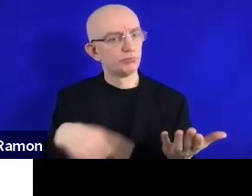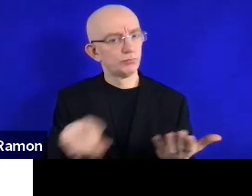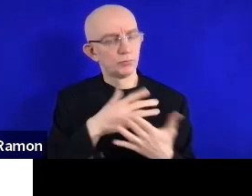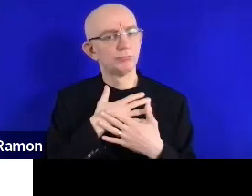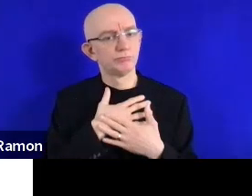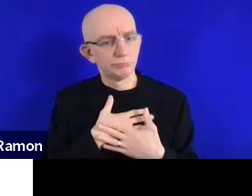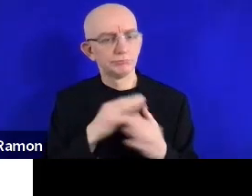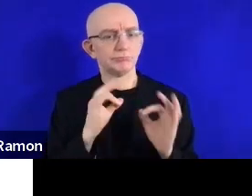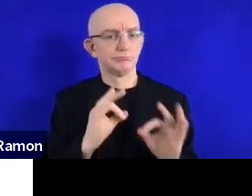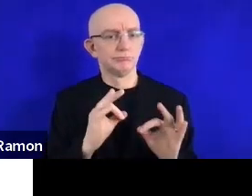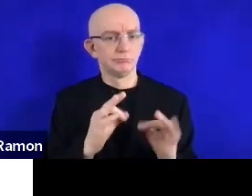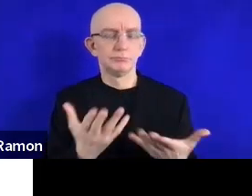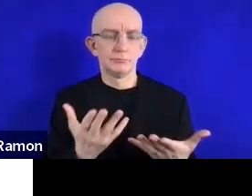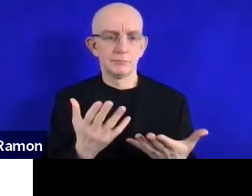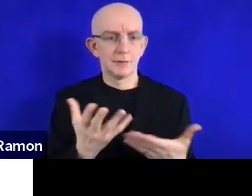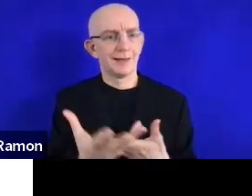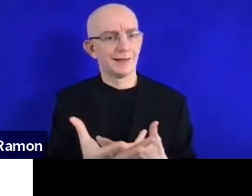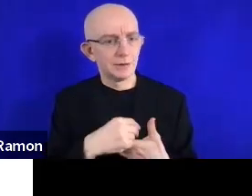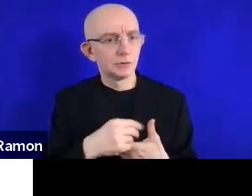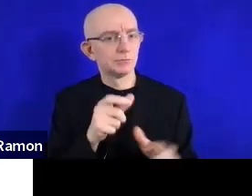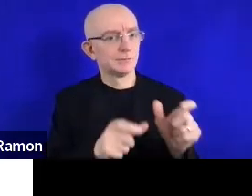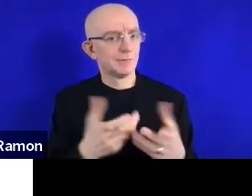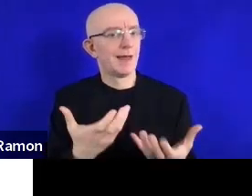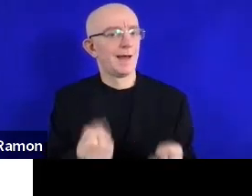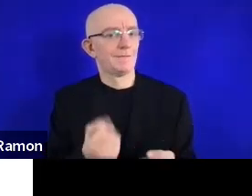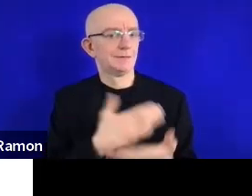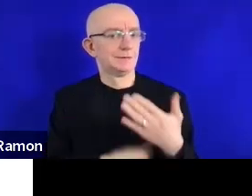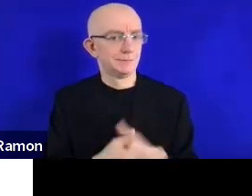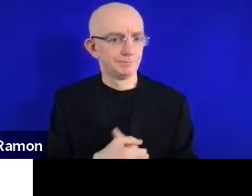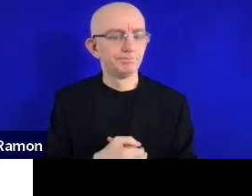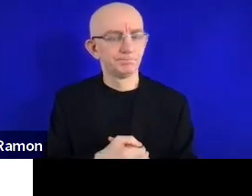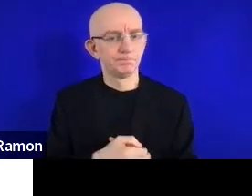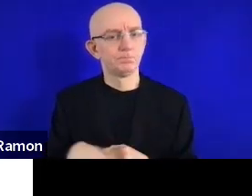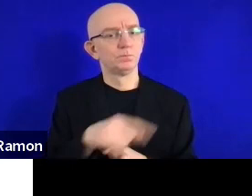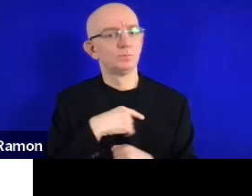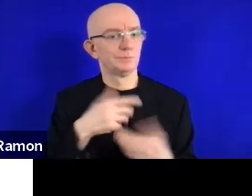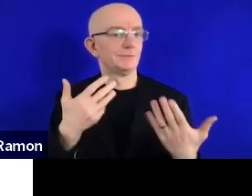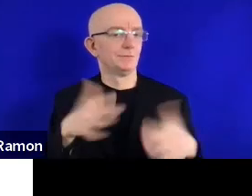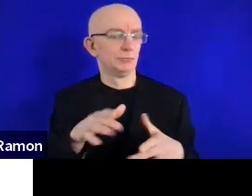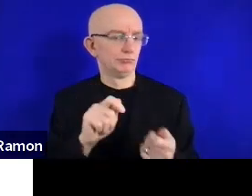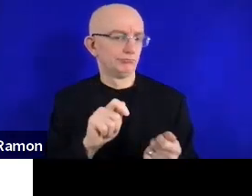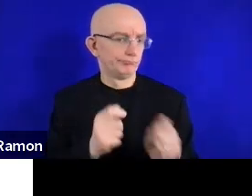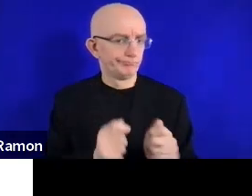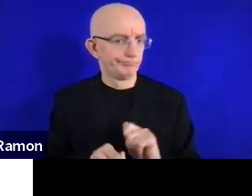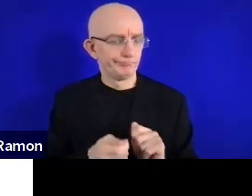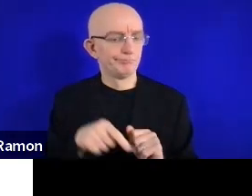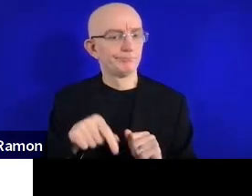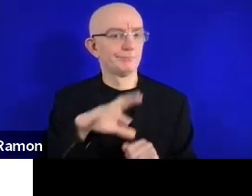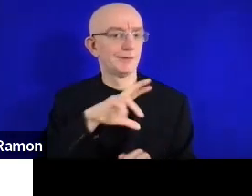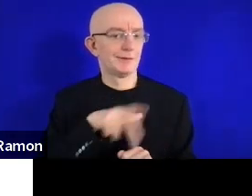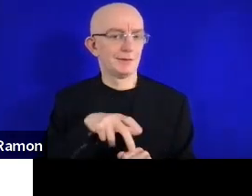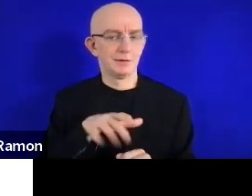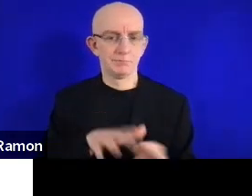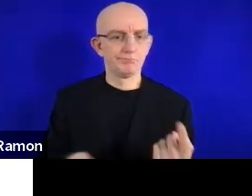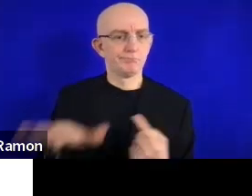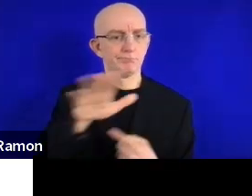Security Fund law, so as to provide for affirmative action for persons with disabilities as part of equity principles.